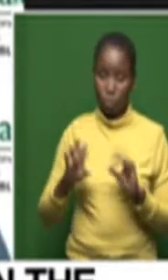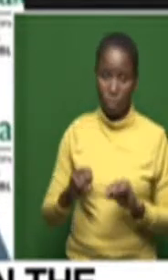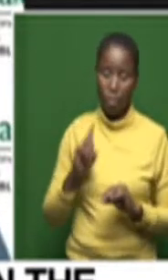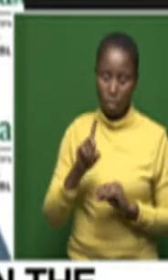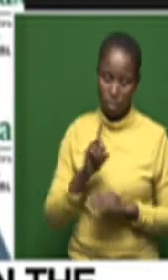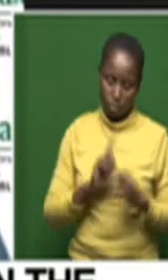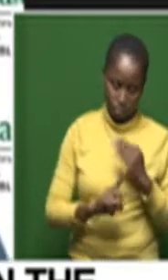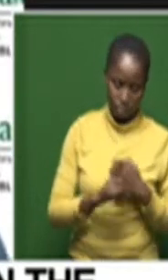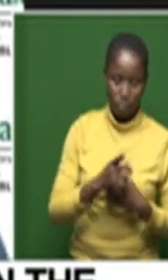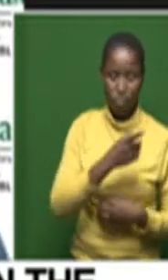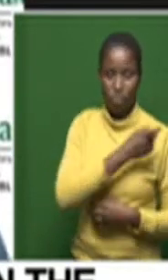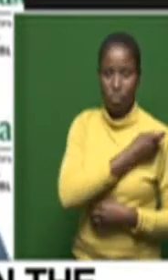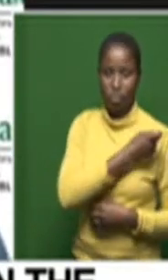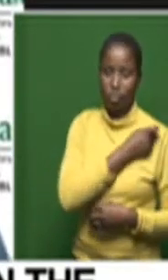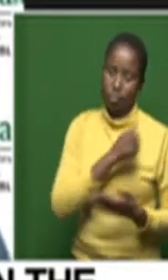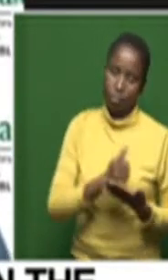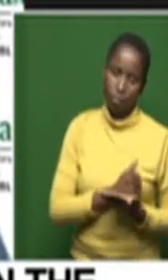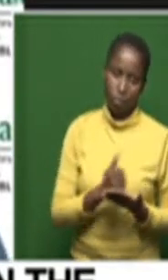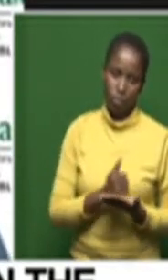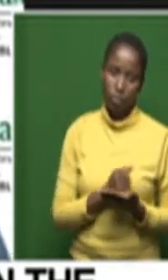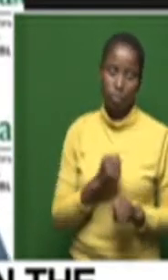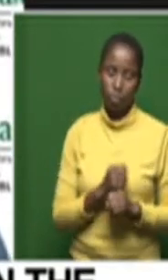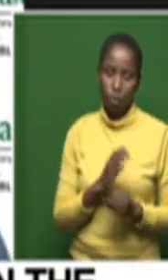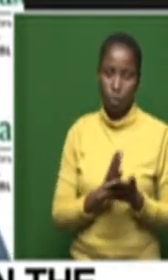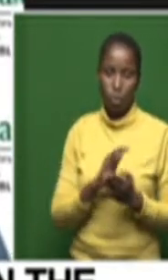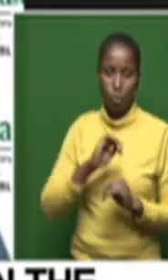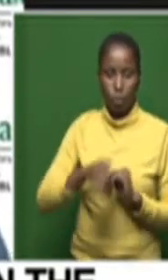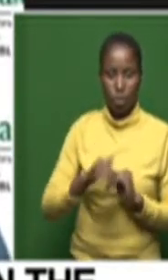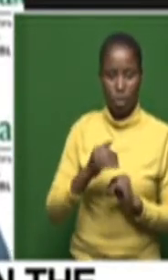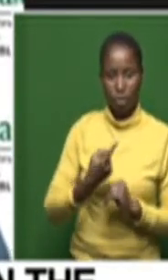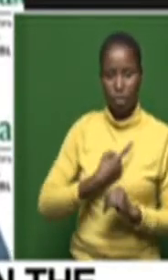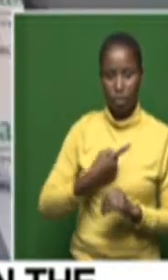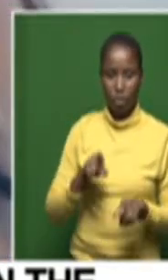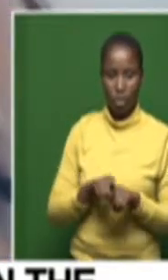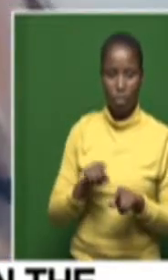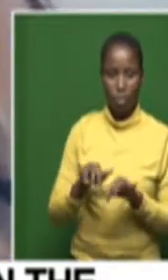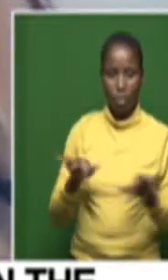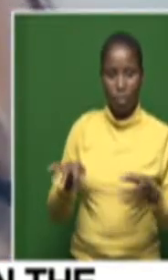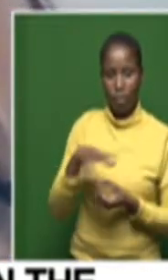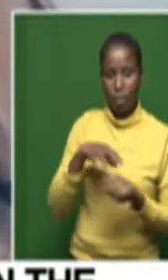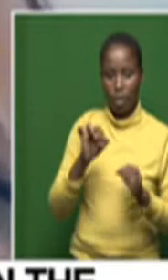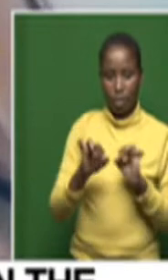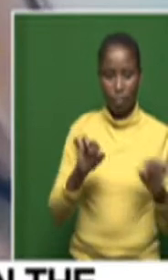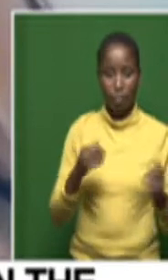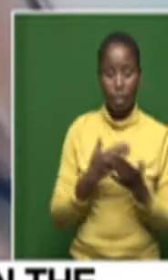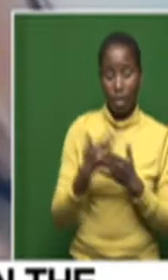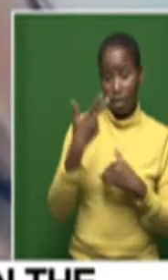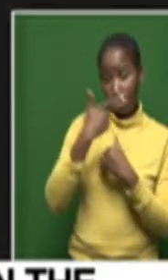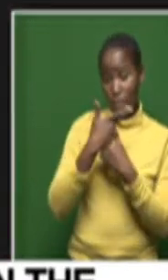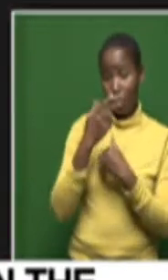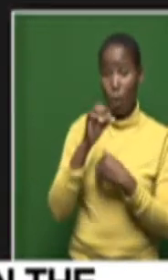register and vaccinate to protect themselves and their loved ones. Thank you, Lerato. Thank you. You can switch off your camera.